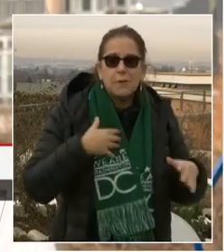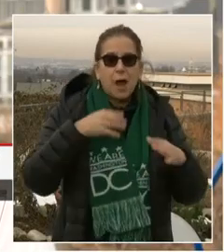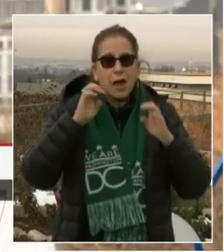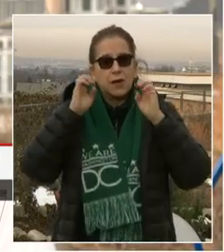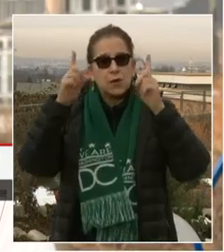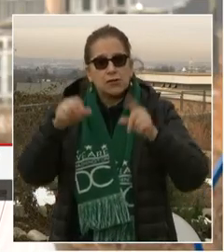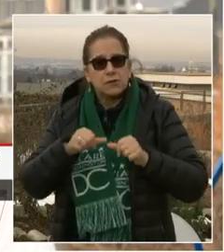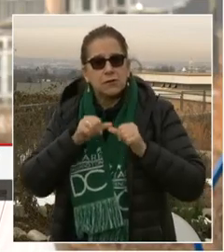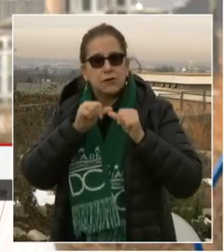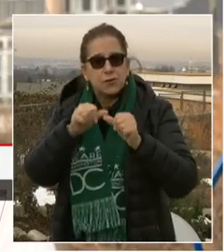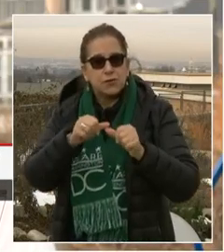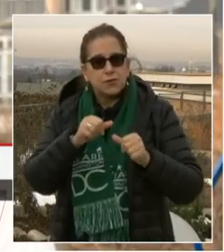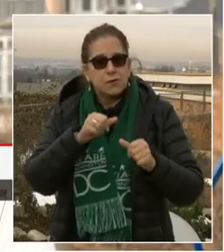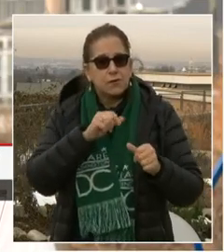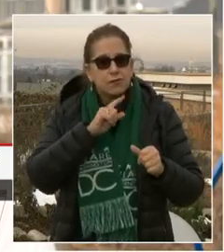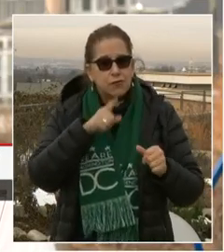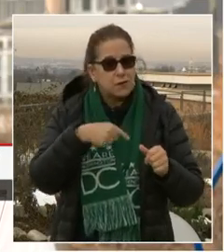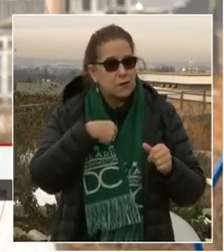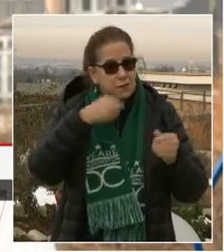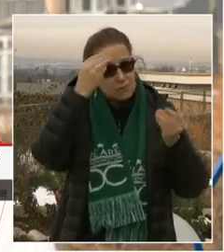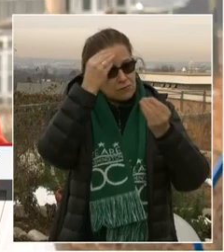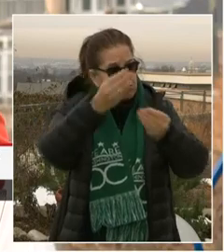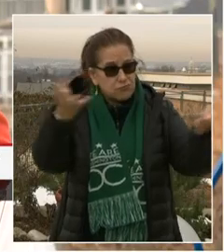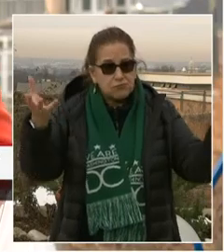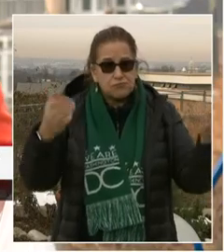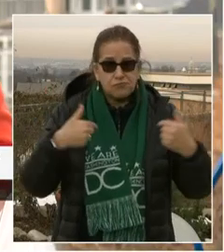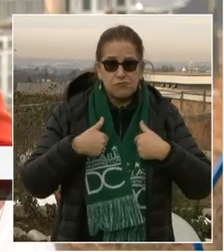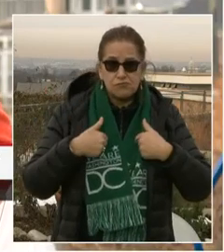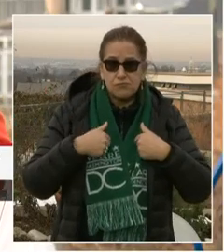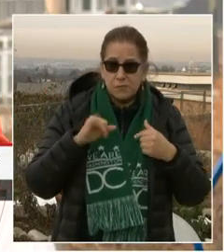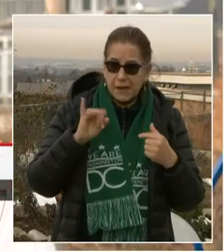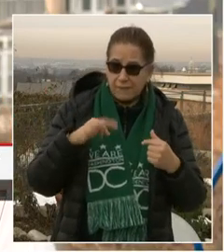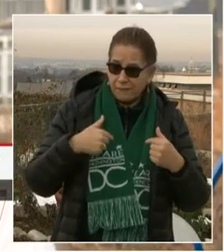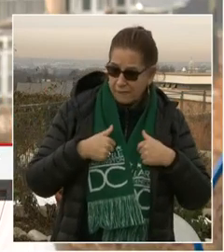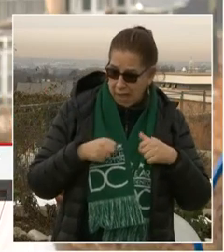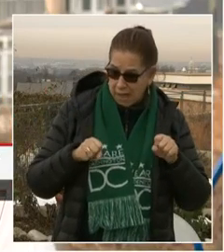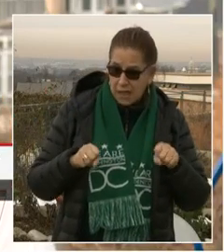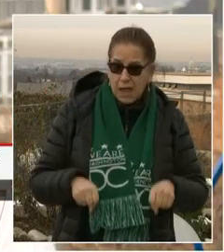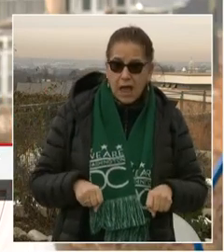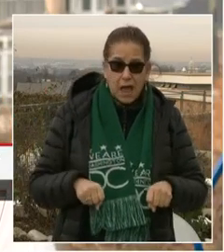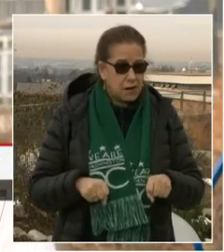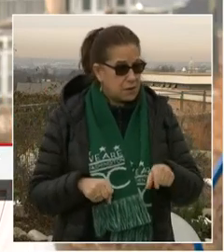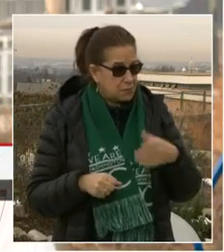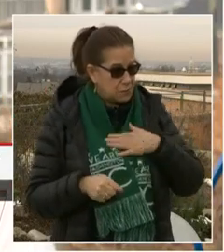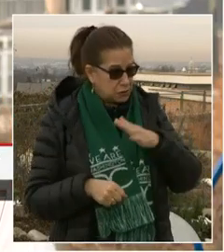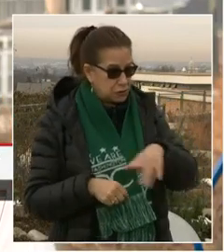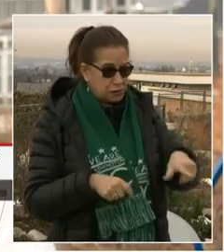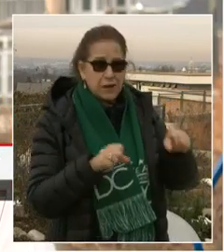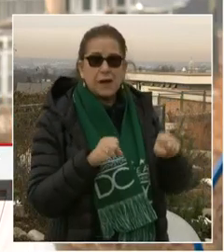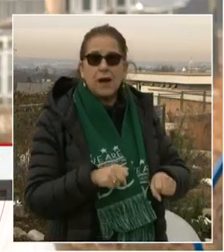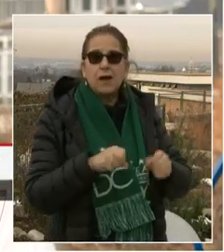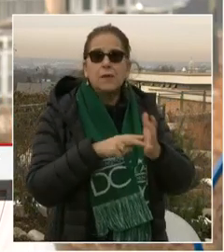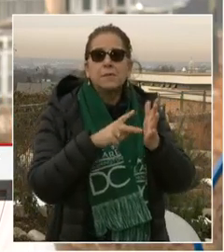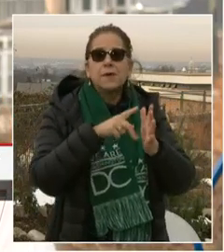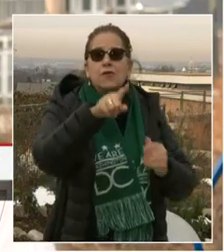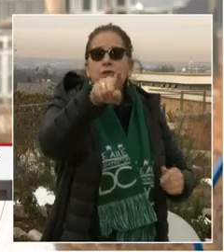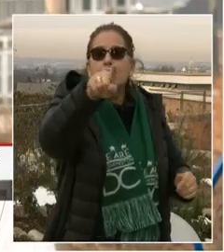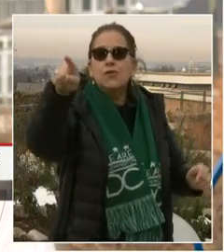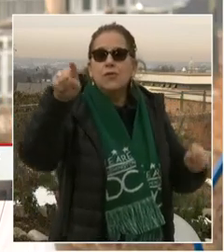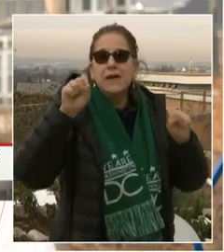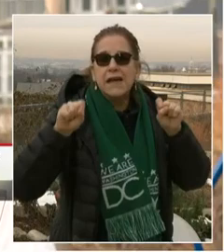it, they can too. January 25th, 2022, it will be